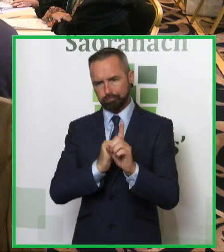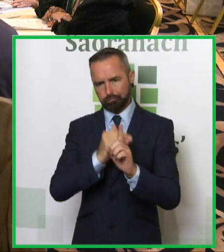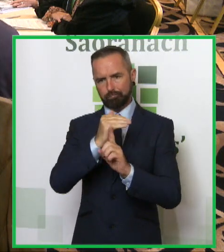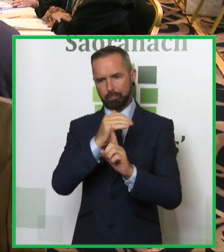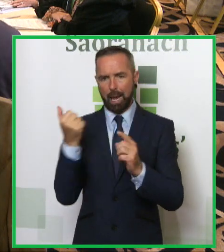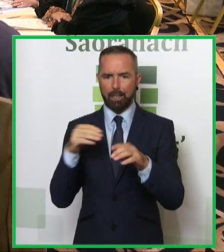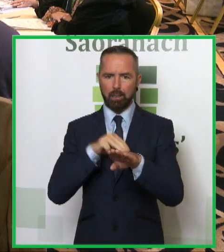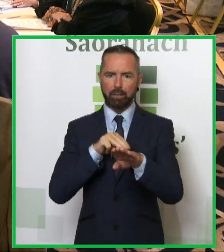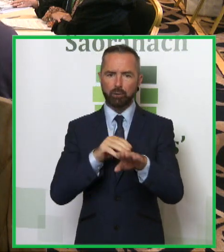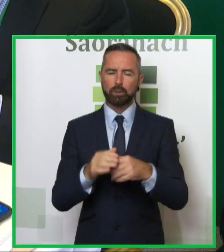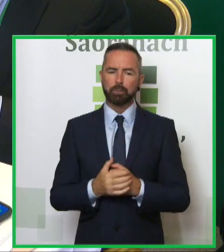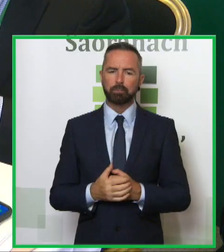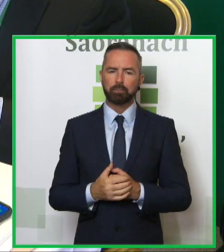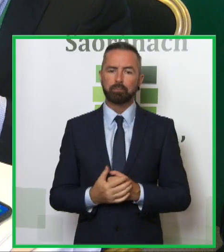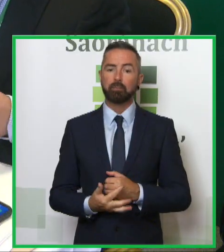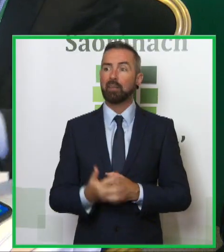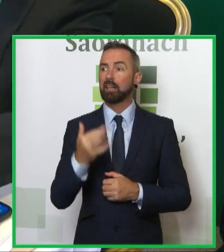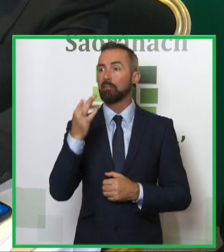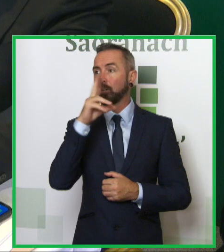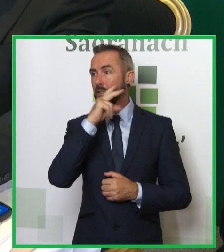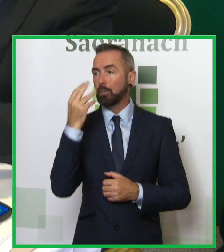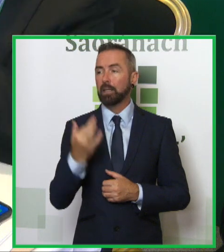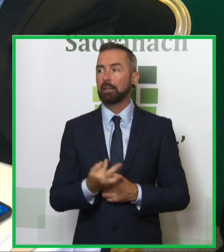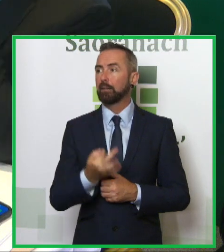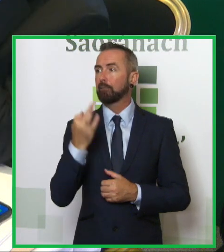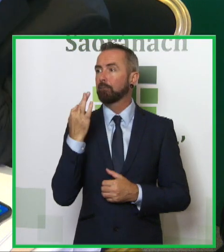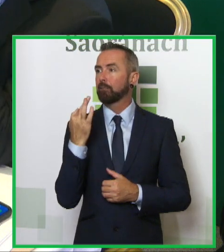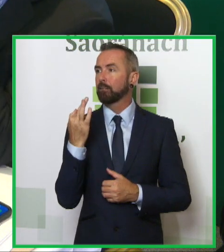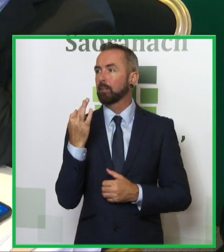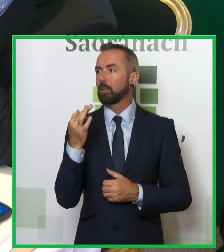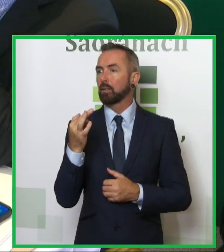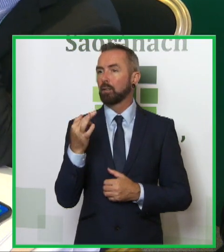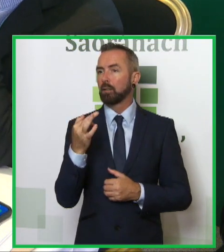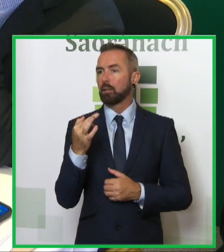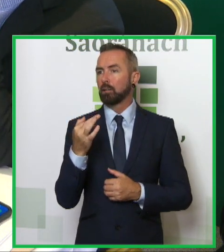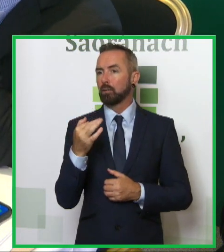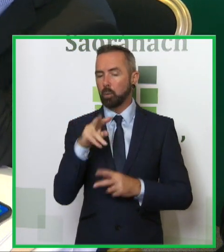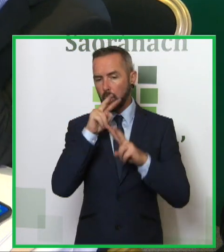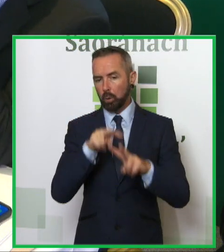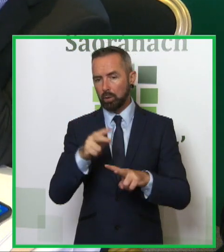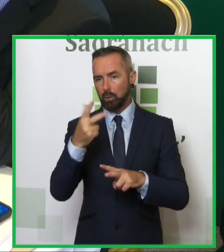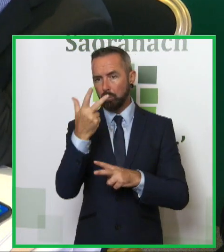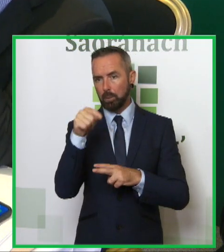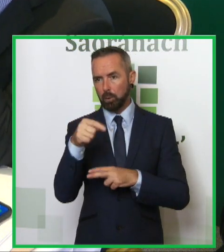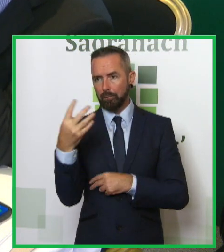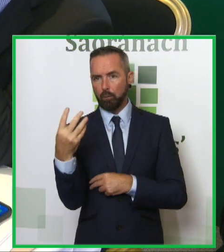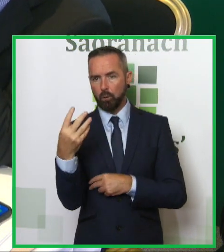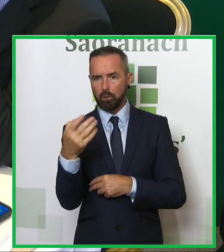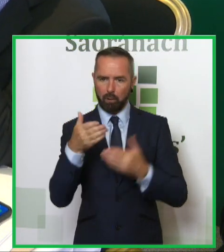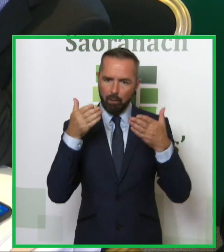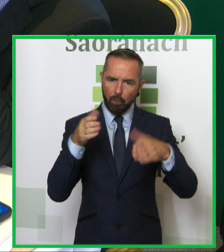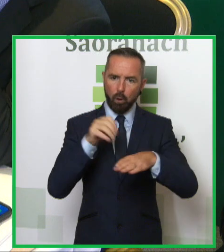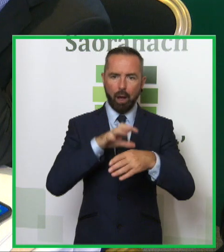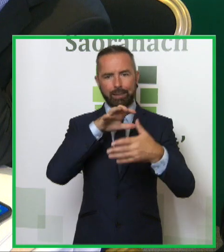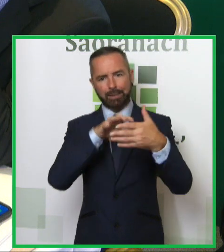issues. Again, if you just take, for example, question 3.4, what we are urging you to do is focus on the